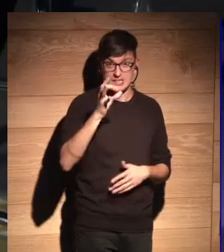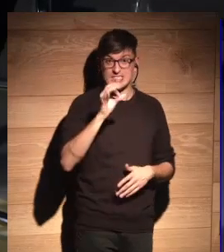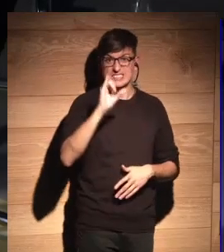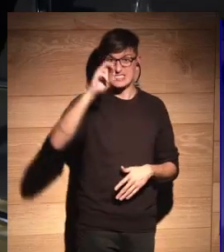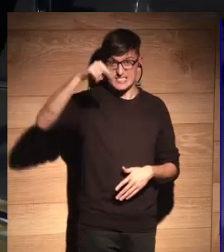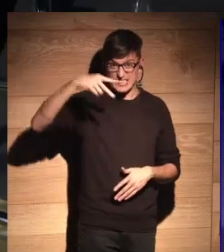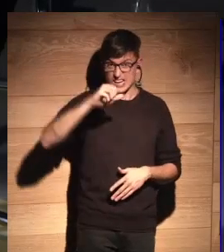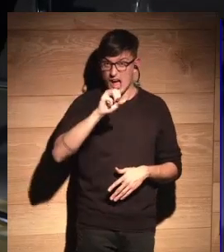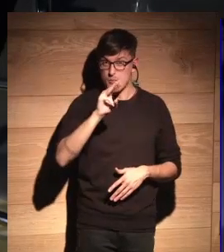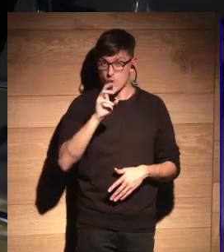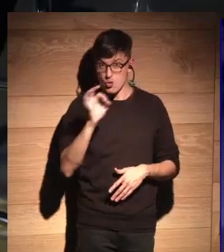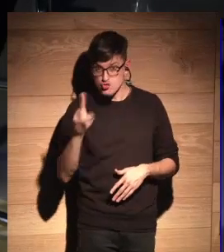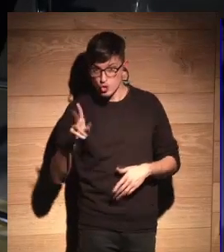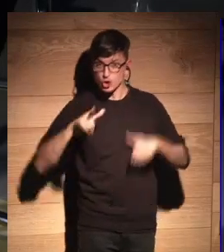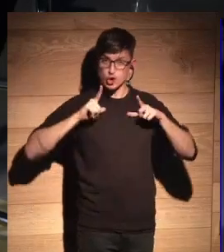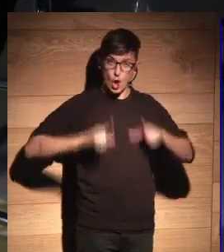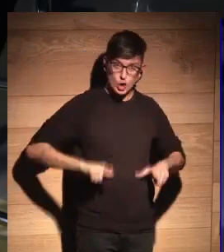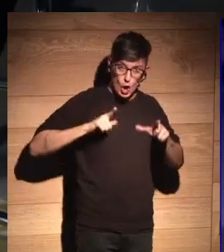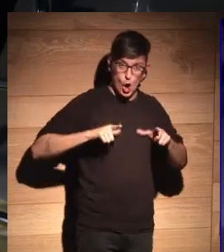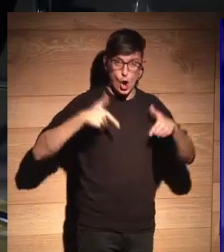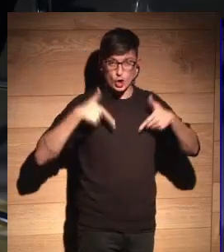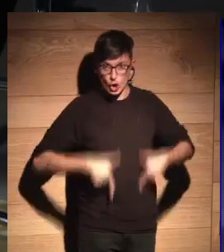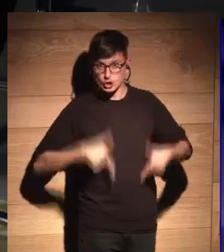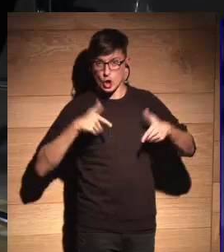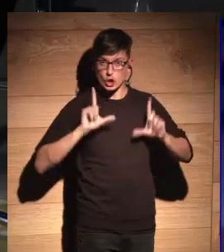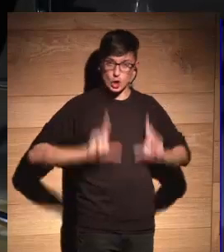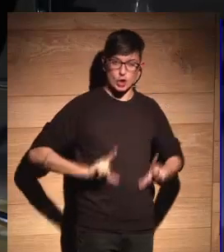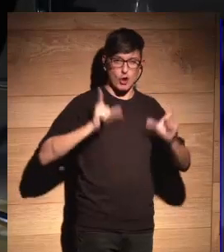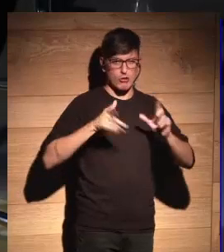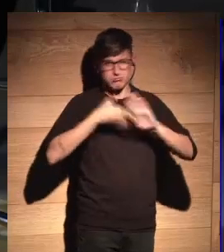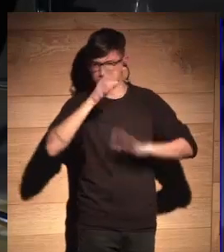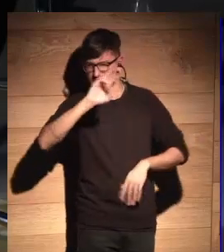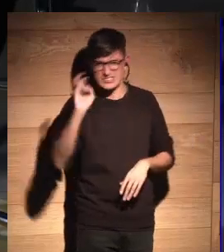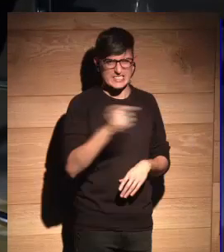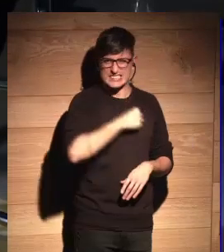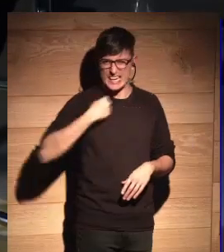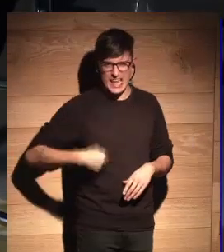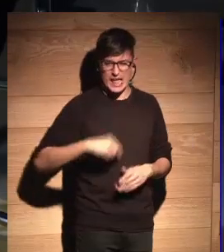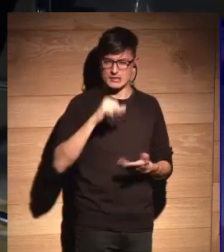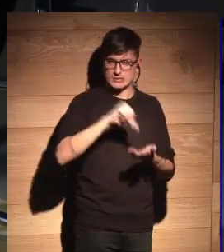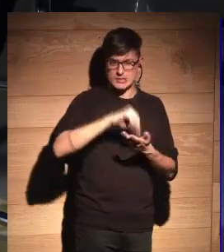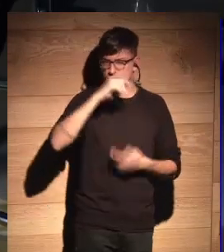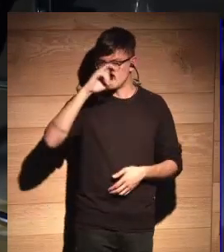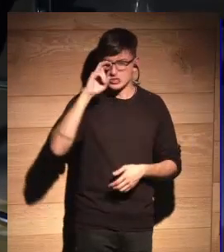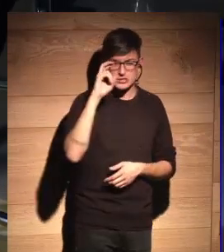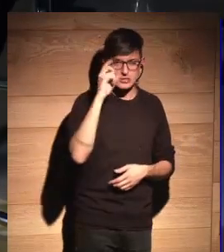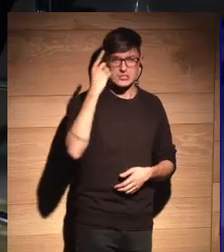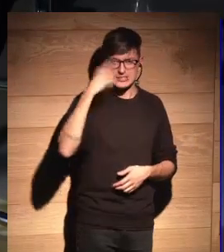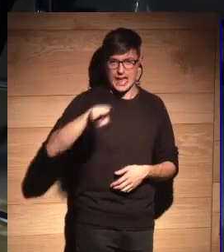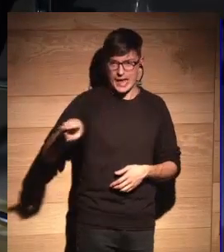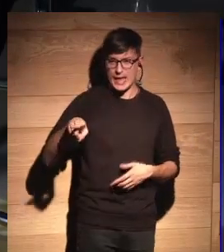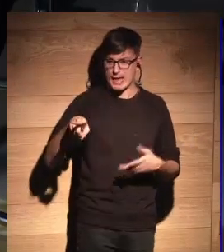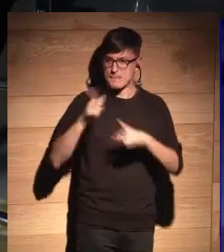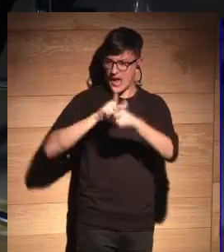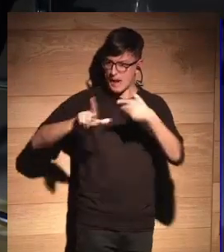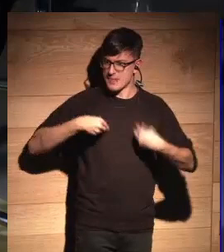then Tokyo, Kyoto, and so on. So, and this is, I mean, traveling is your life. Where do you feel